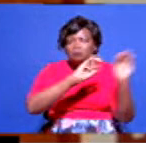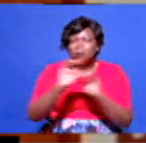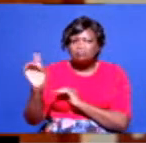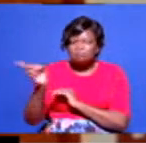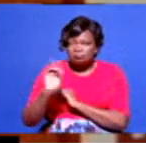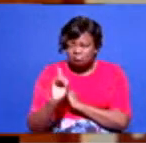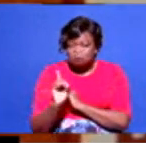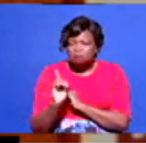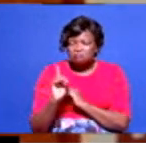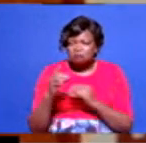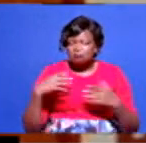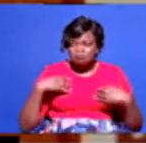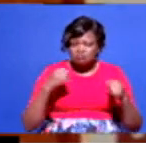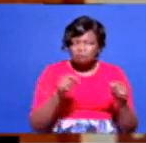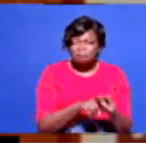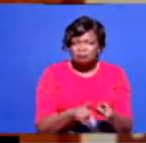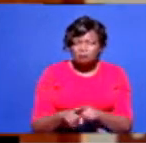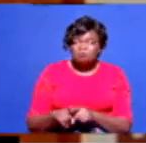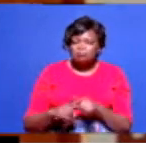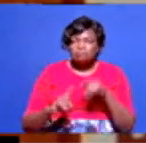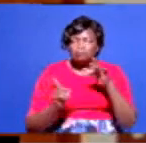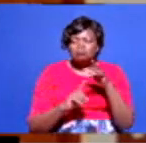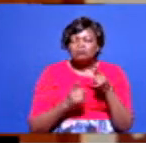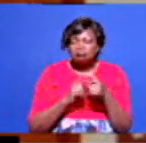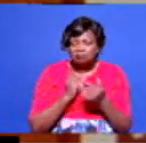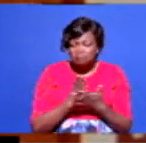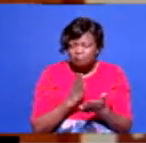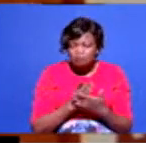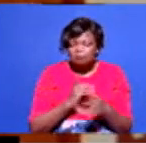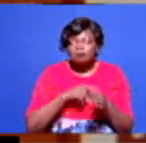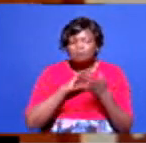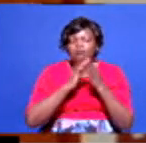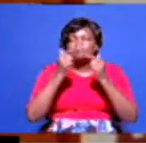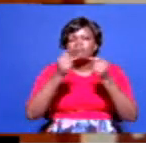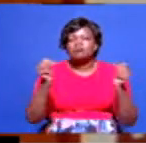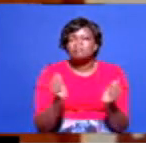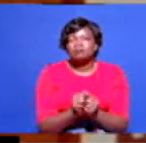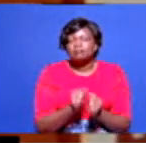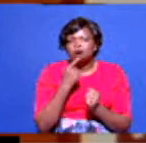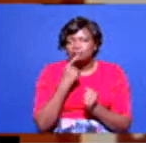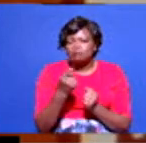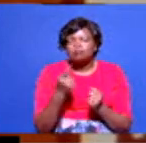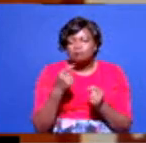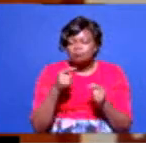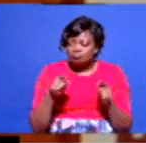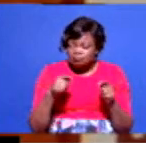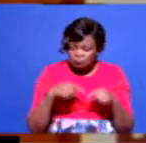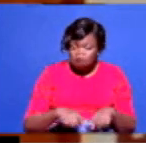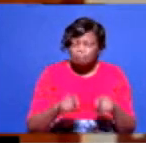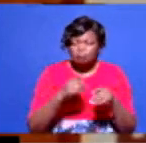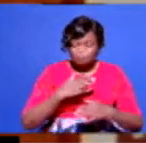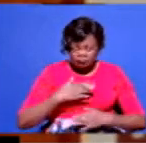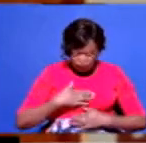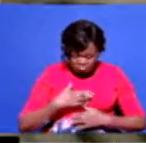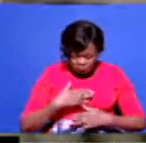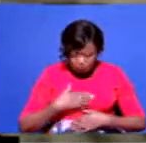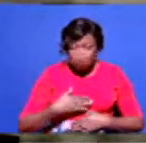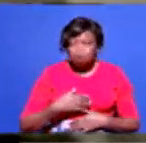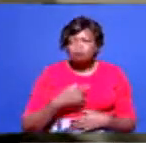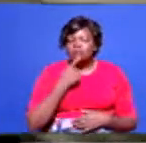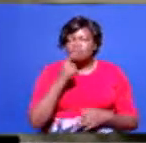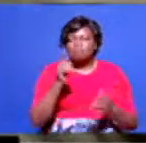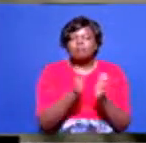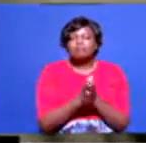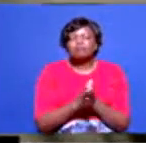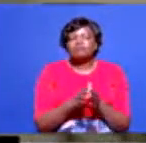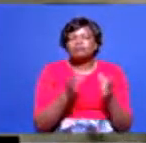of Health as minister. Despite the fallout with Moi, Kibaki remained loyal to the president and the ruling party KANU, and